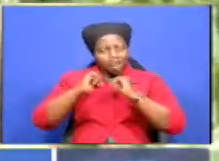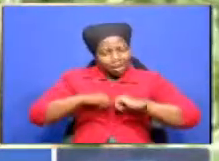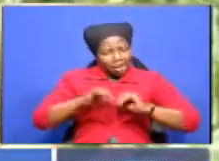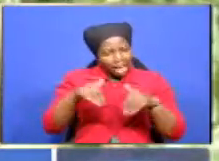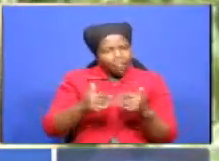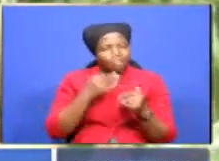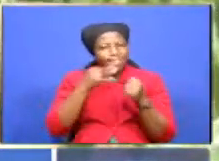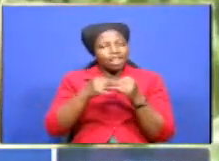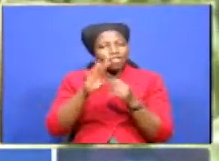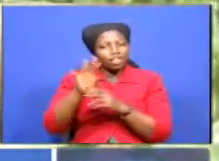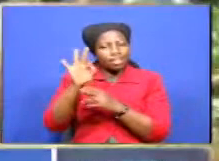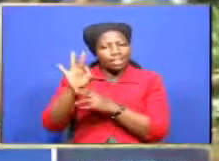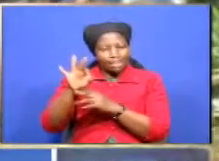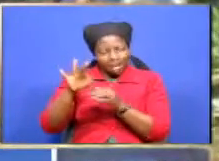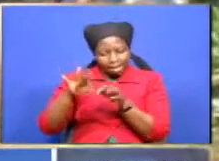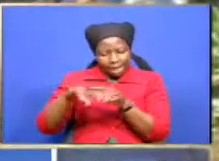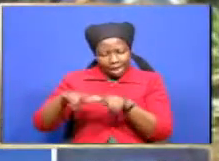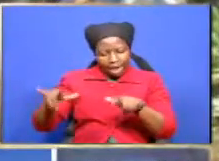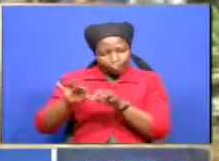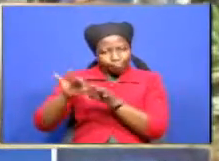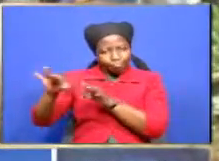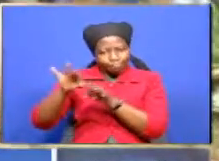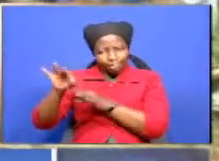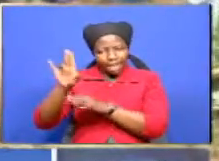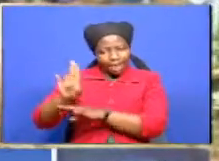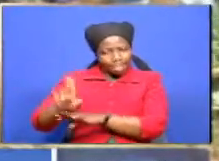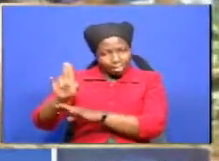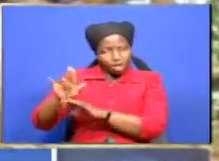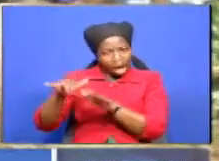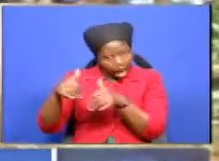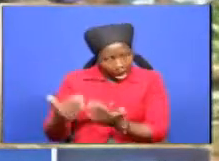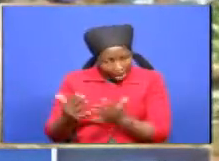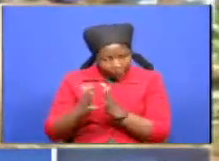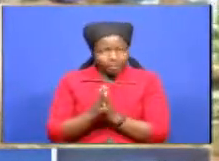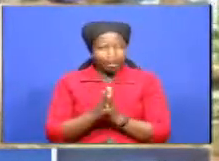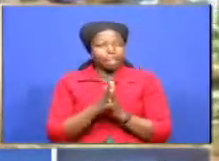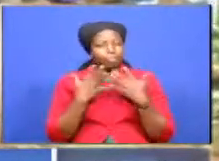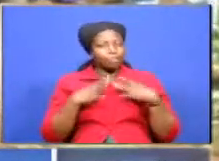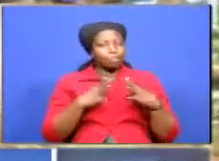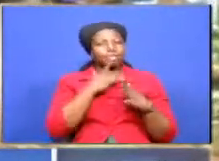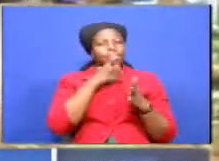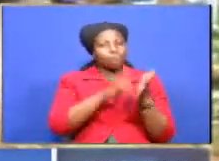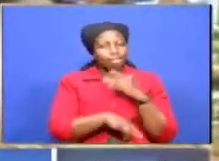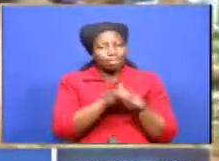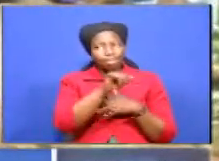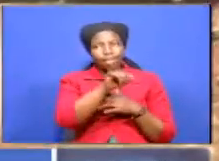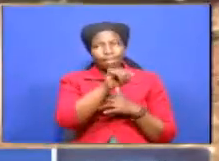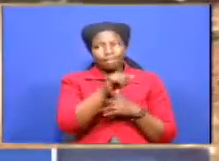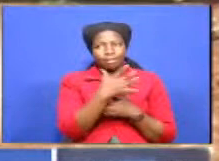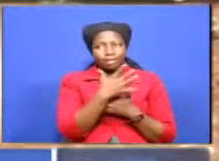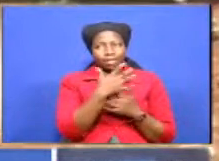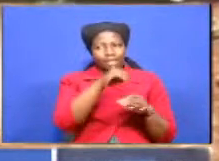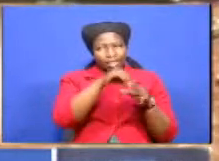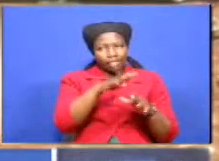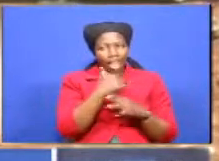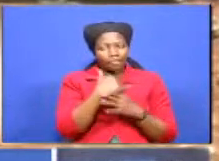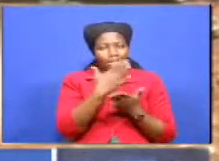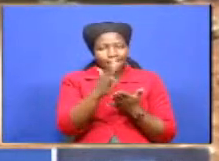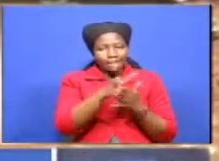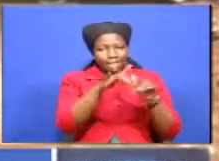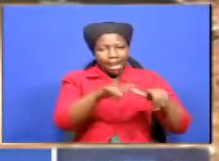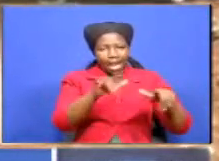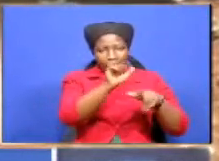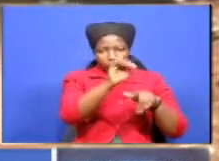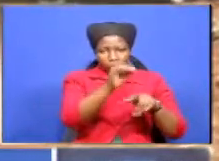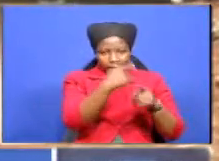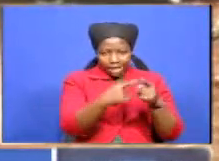843 acres Nasewa land should be used. Speaking in Nasewa, the residents allege that a private investor had leased the land for 50 years, which